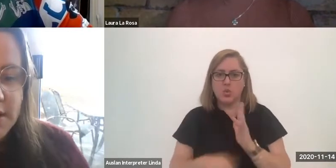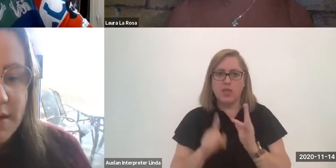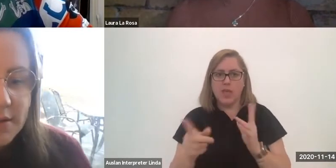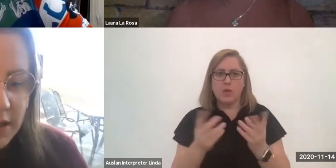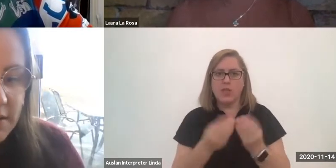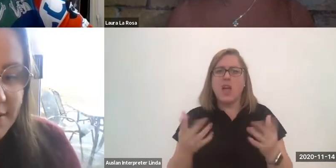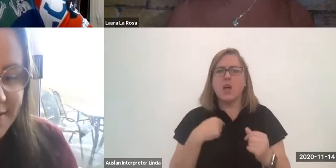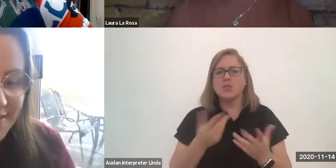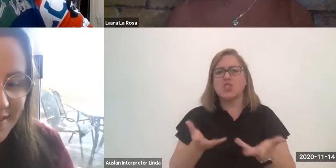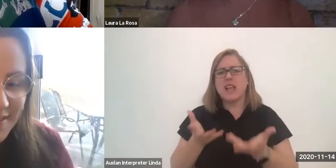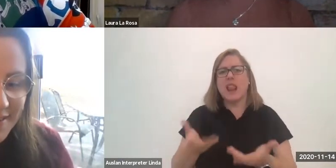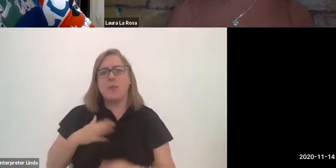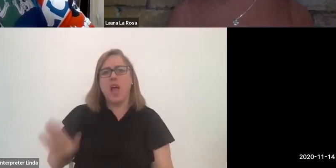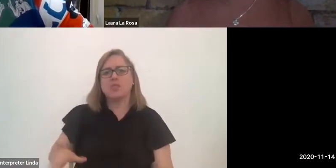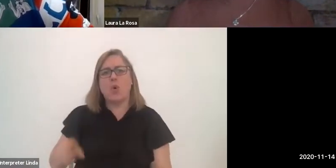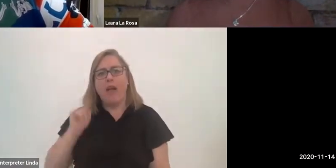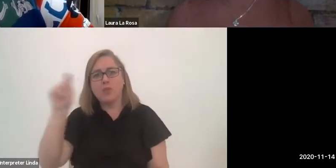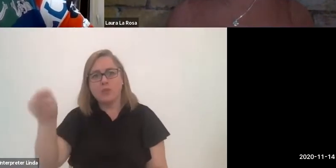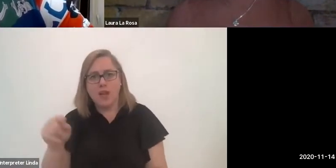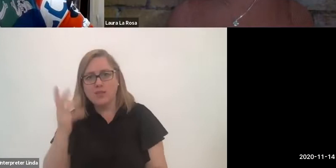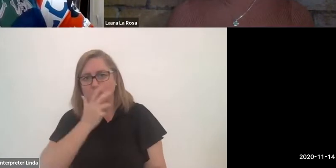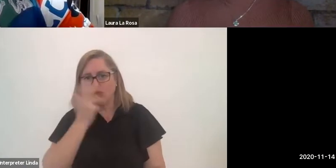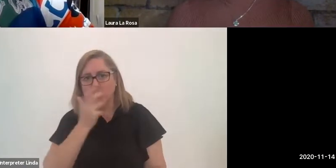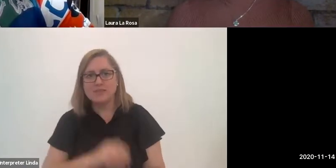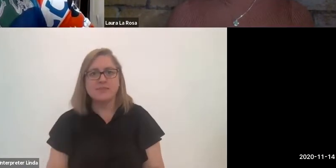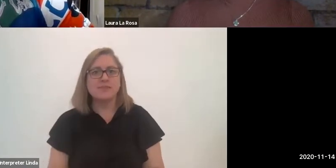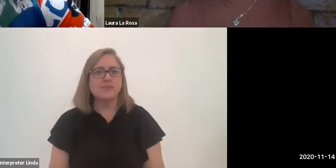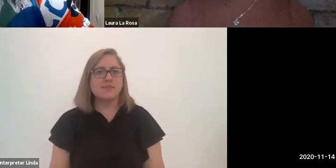let my dogs out, sorry. that's totally fine.